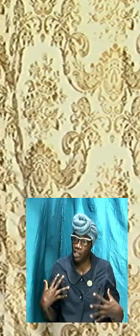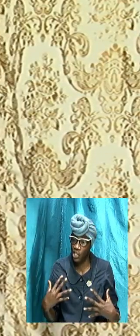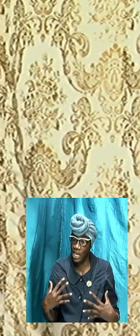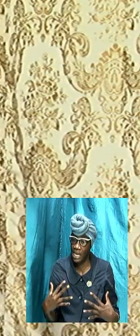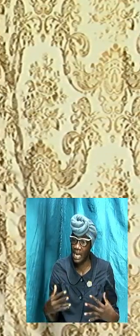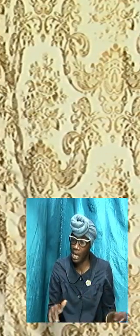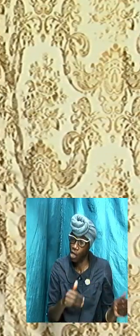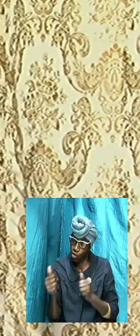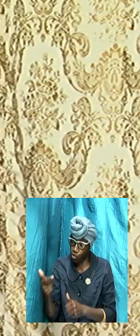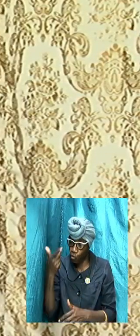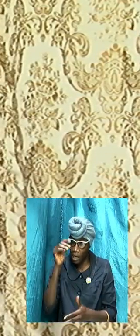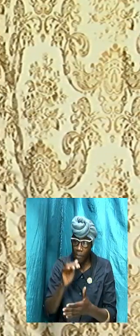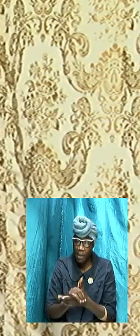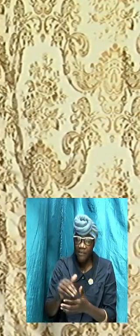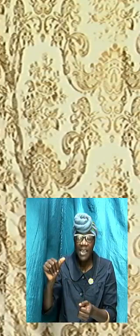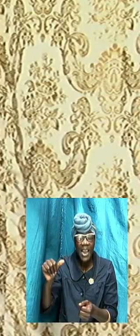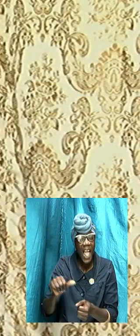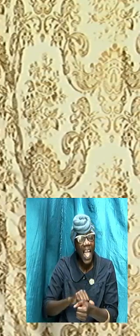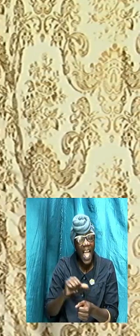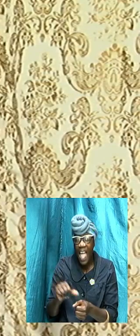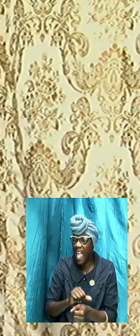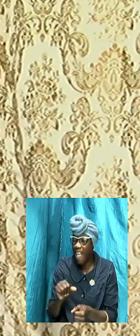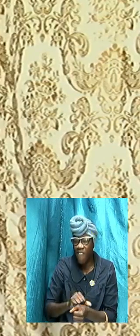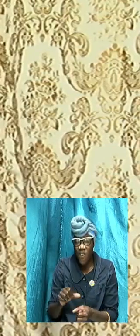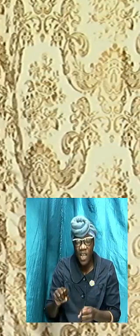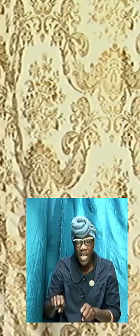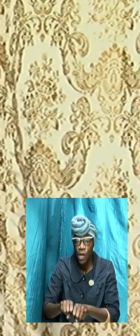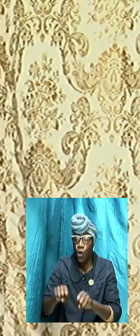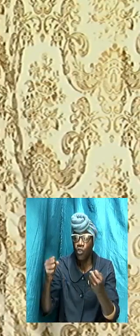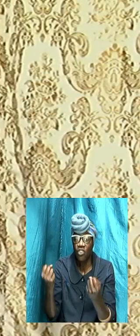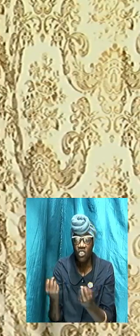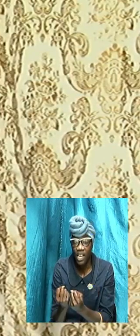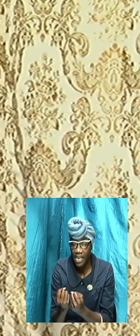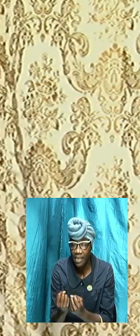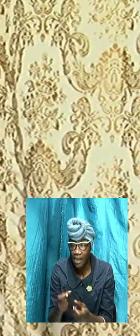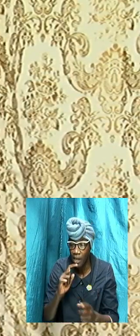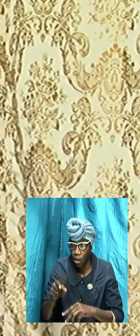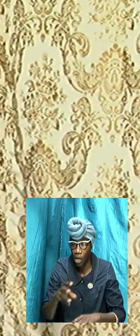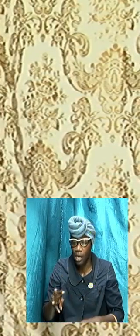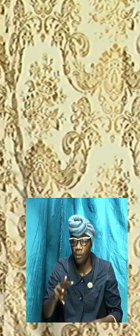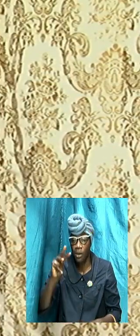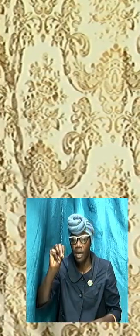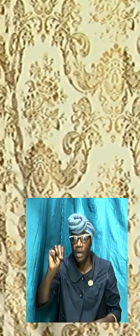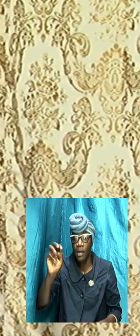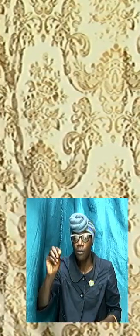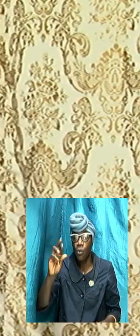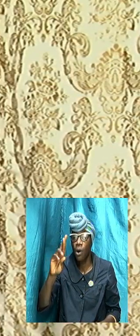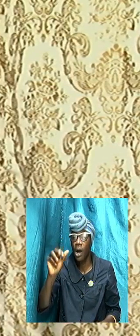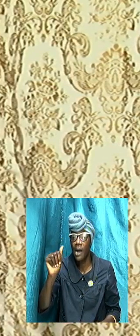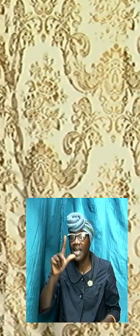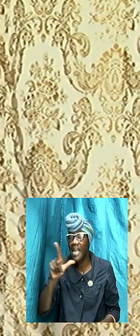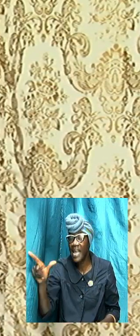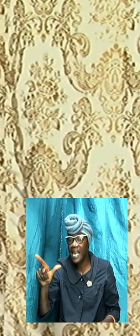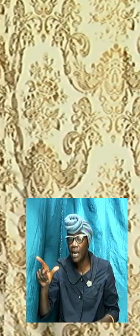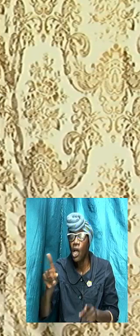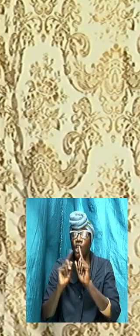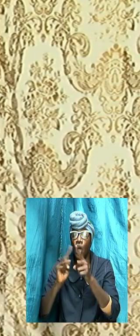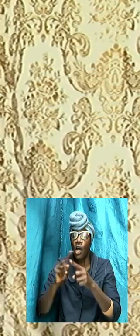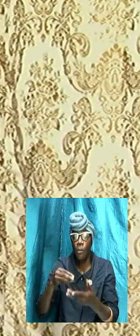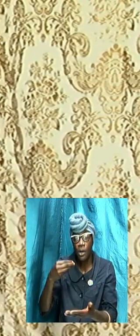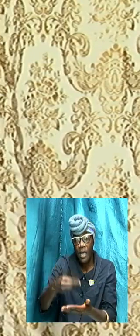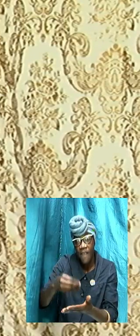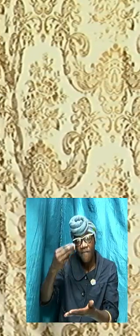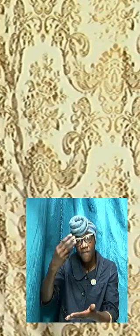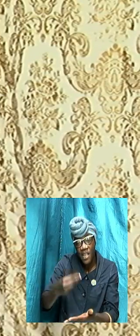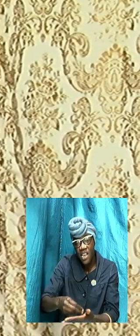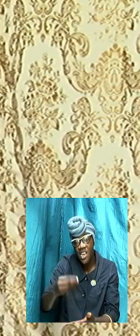every level of society, we talk about the moral part of it, we talk about the financial part of it, we talk